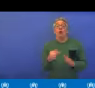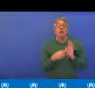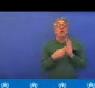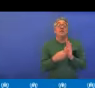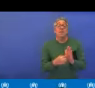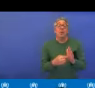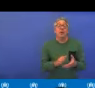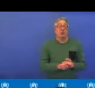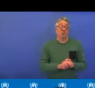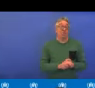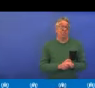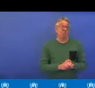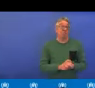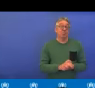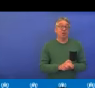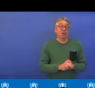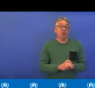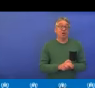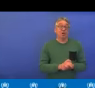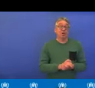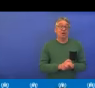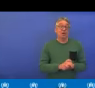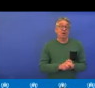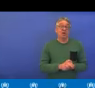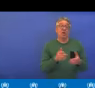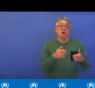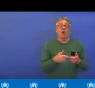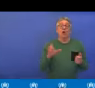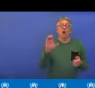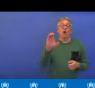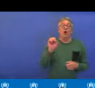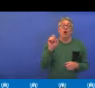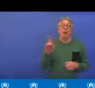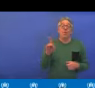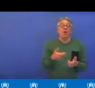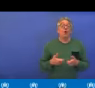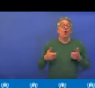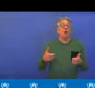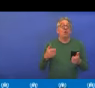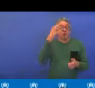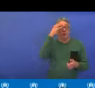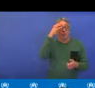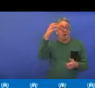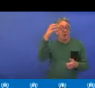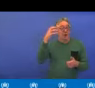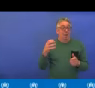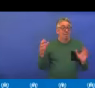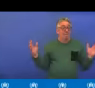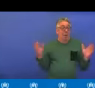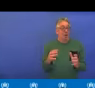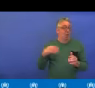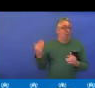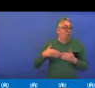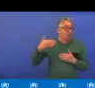have high-level participation in the conference of the state parties. So the state parties to this treaty come together every so